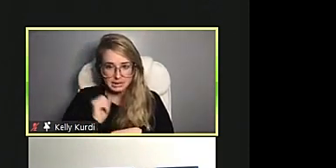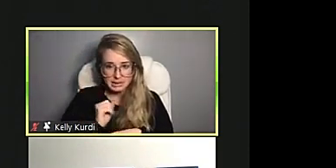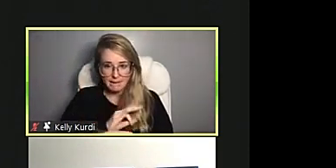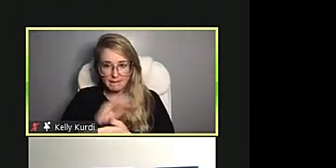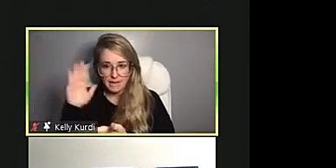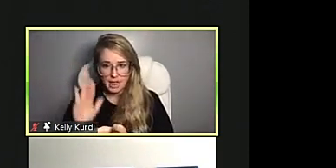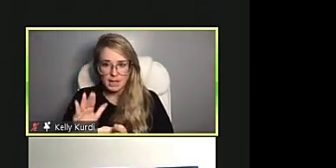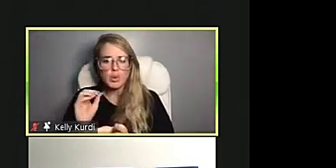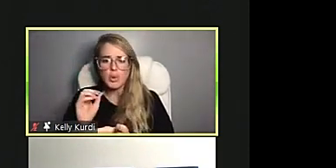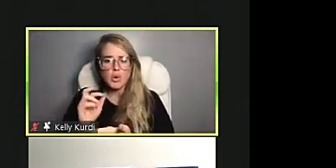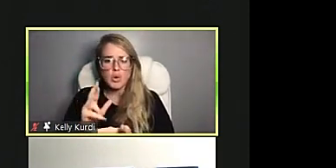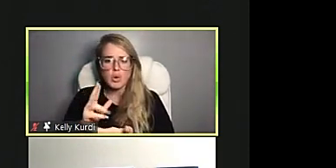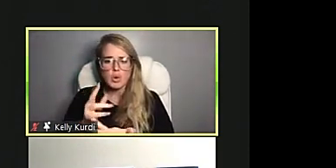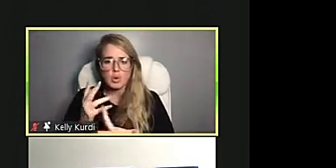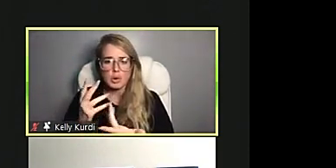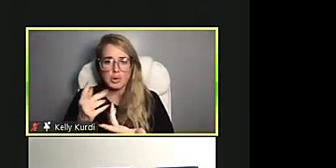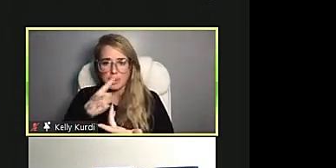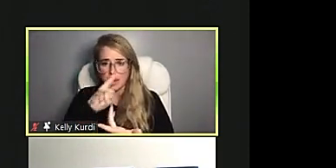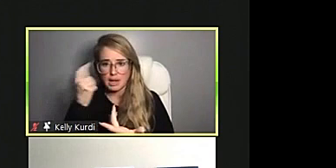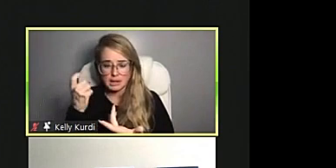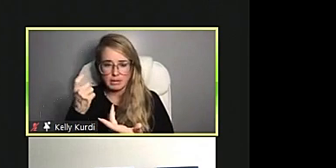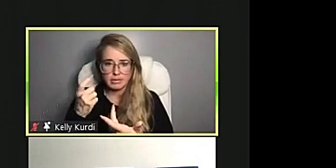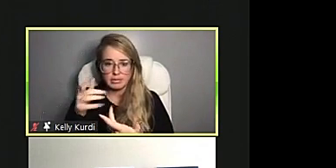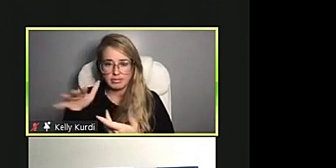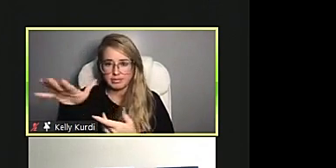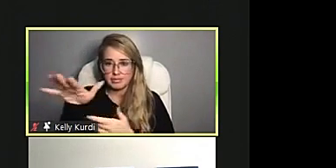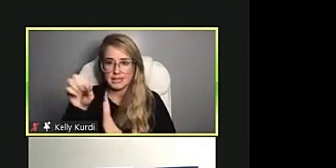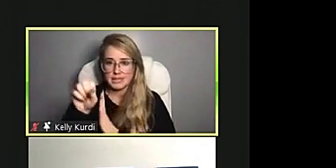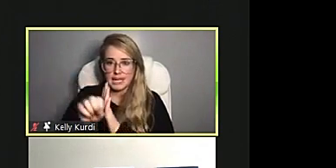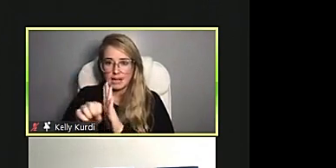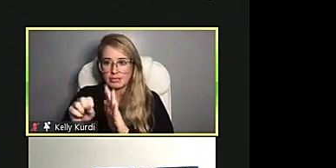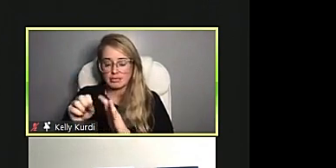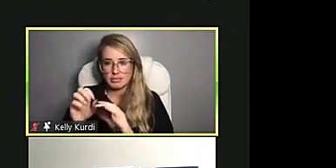staff in highly unvaccinated parts of the state?